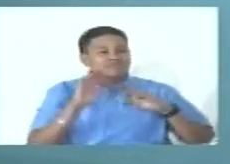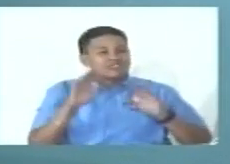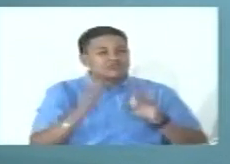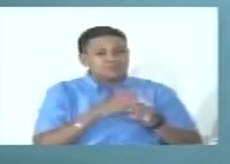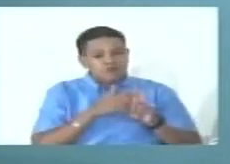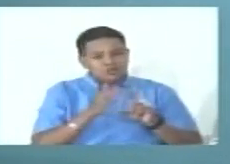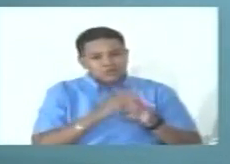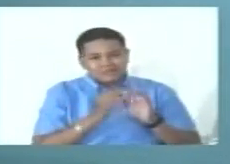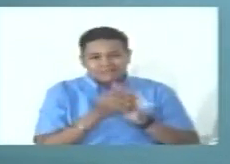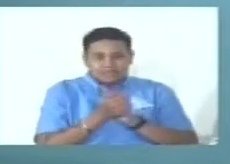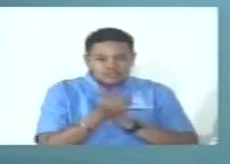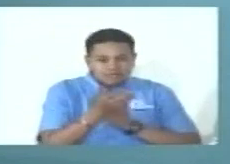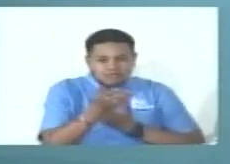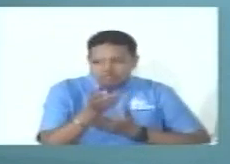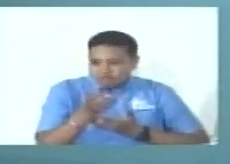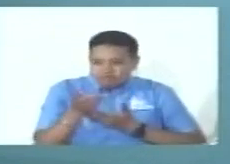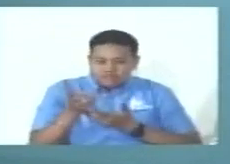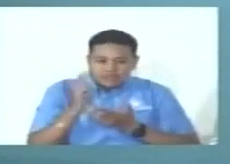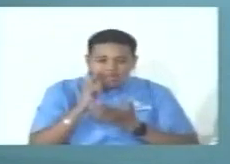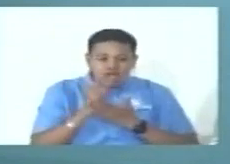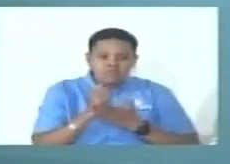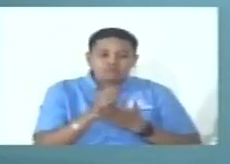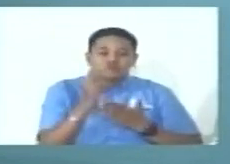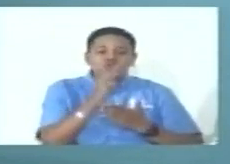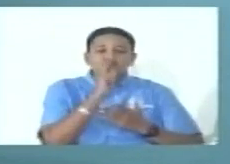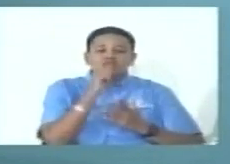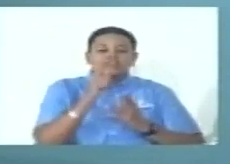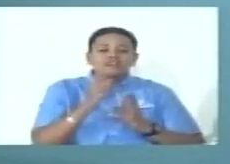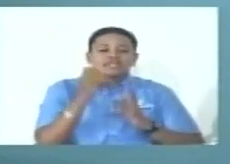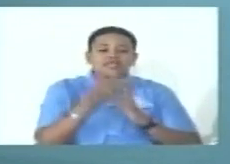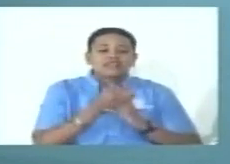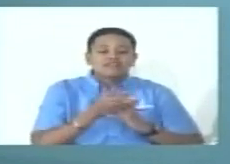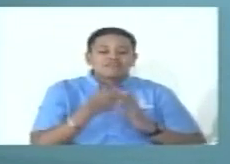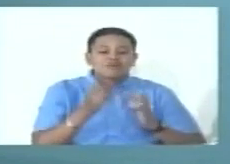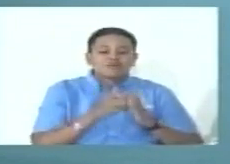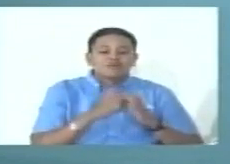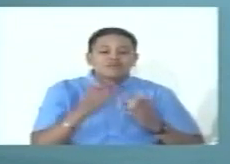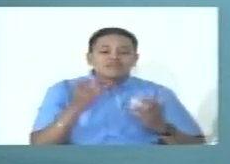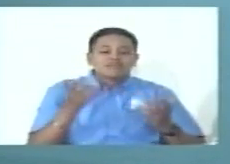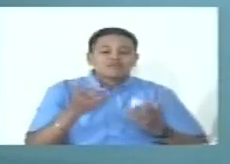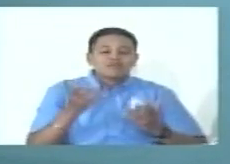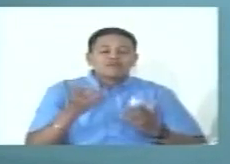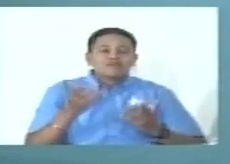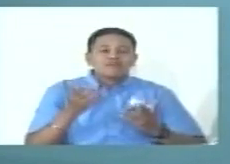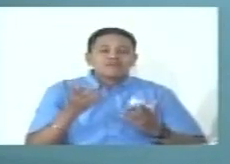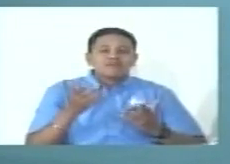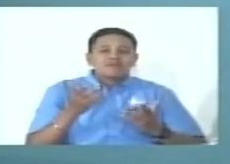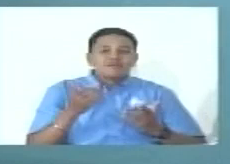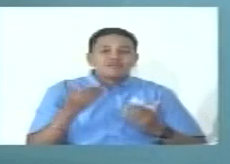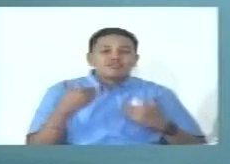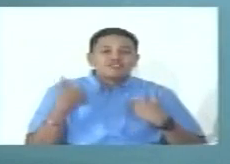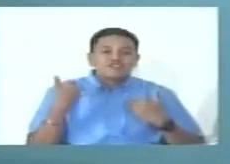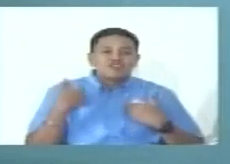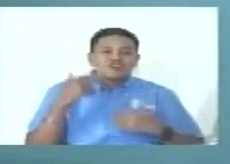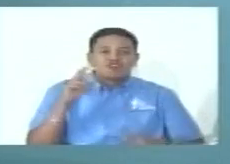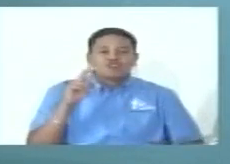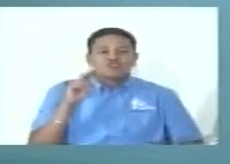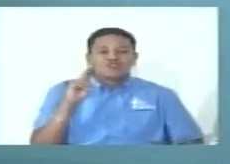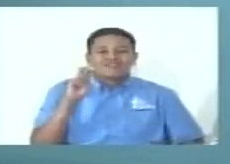persuasive skills were used, I think, to intervene with Bebe, young